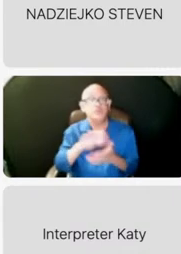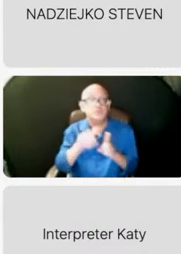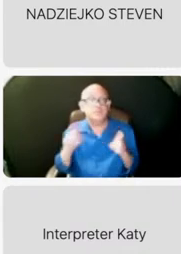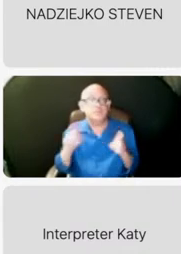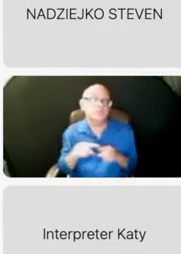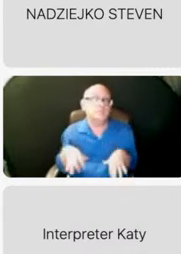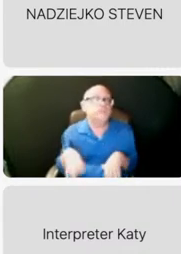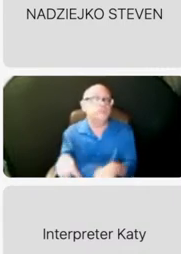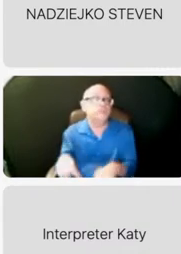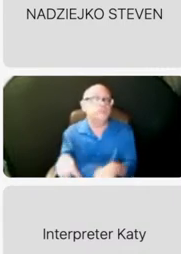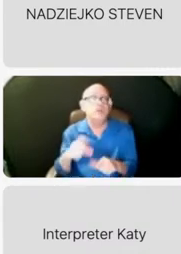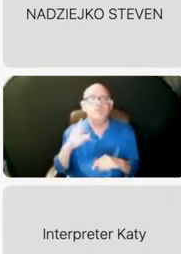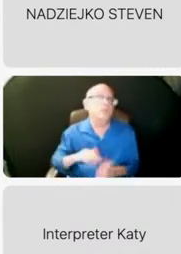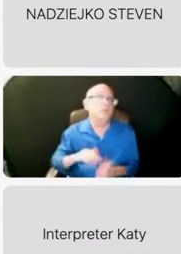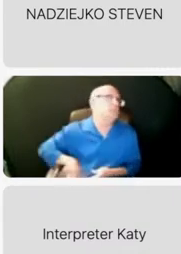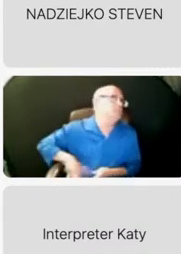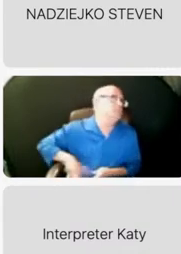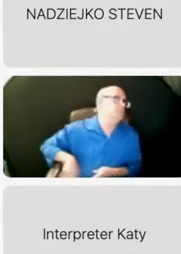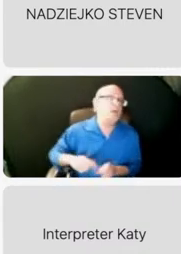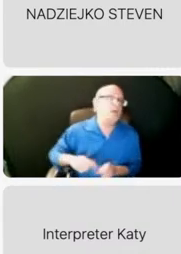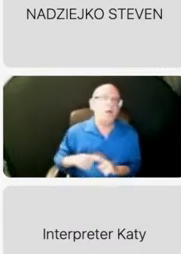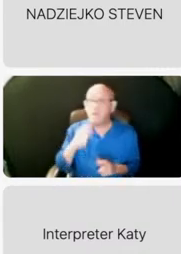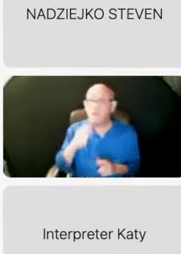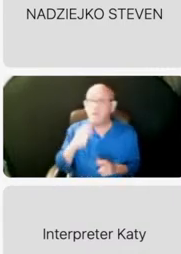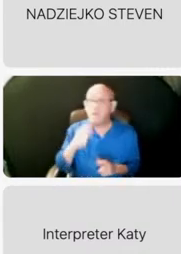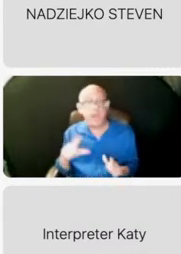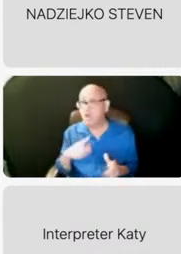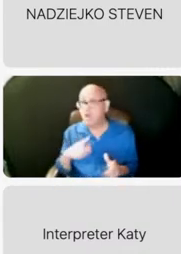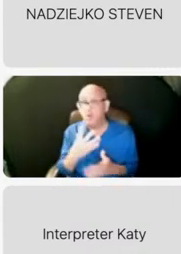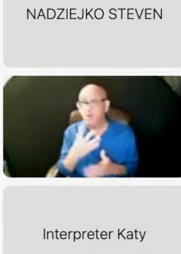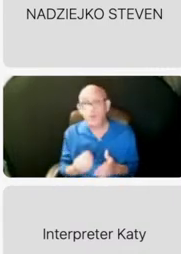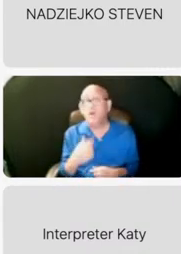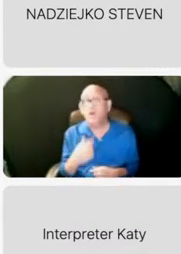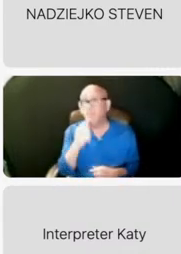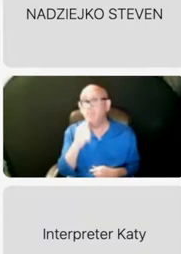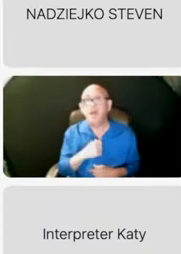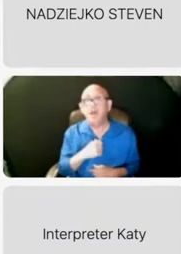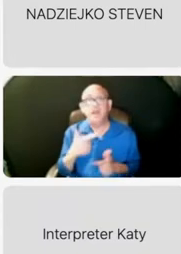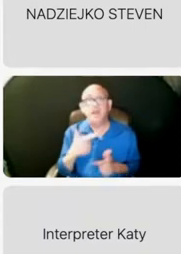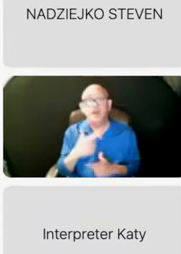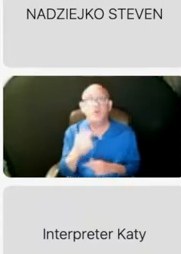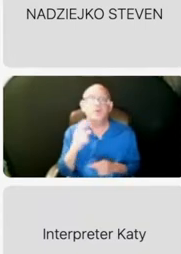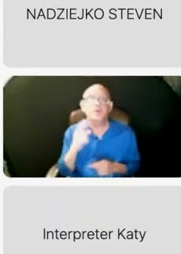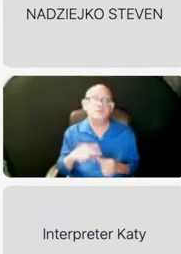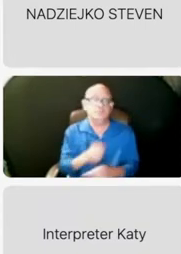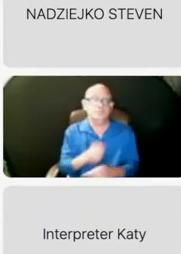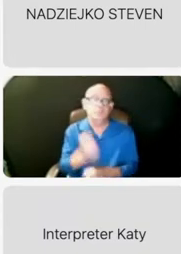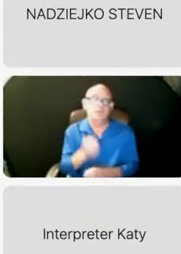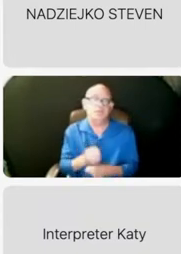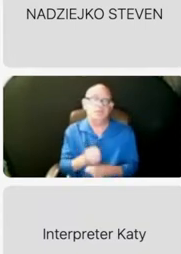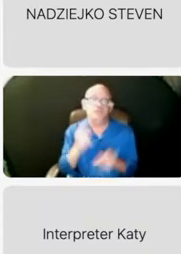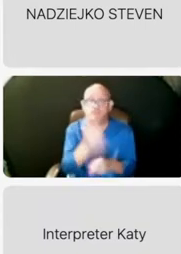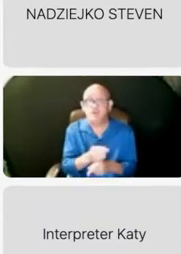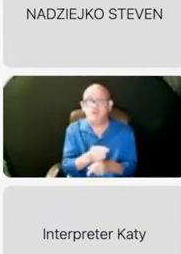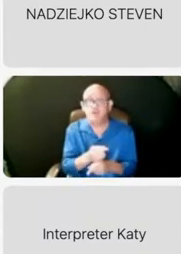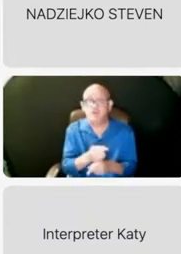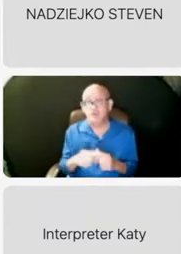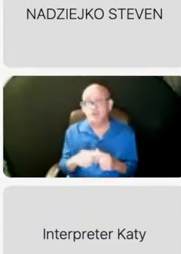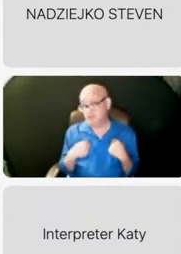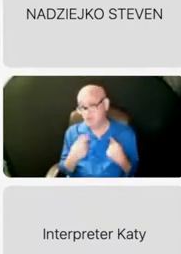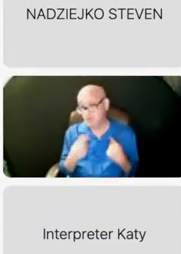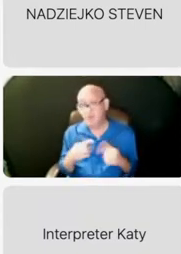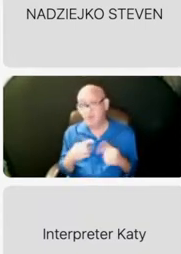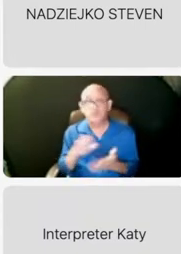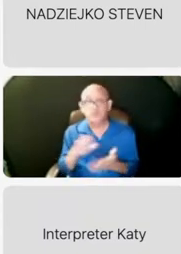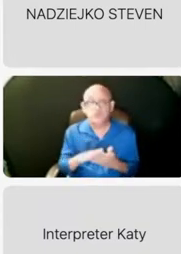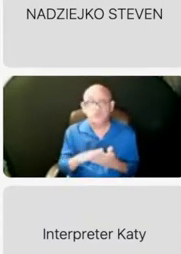rug i'm not letting this issue die out i'm not letting this go until things are made right as is how hard working dedicated employees deserve